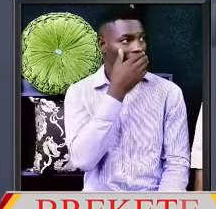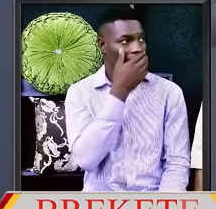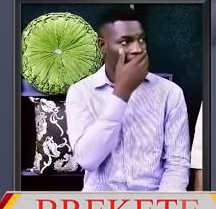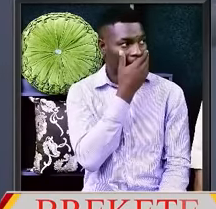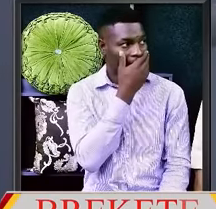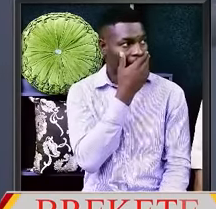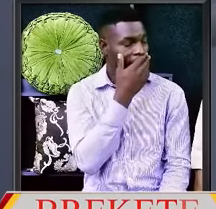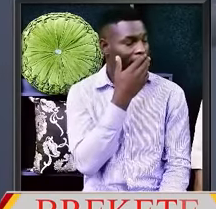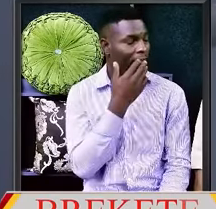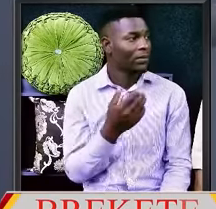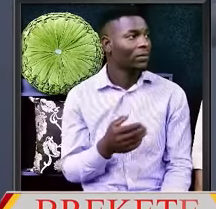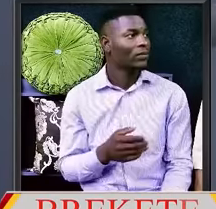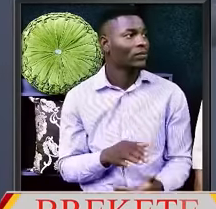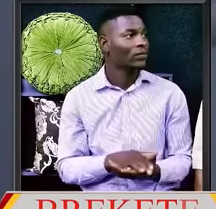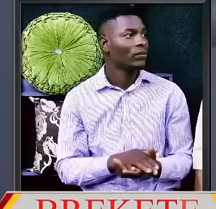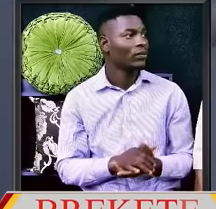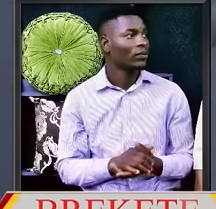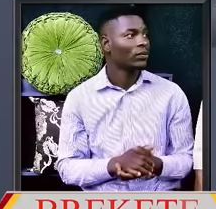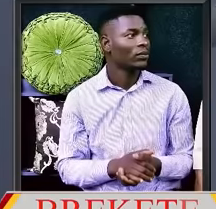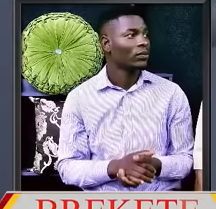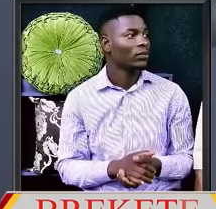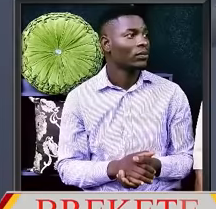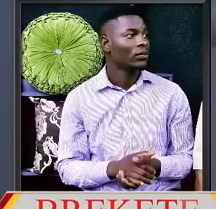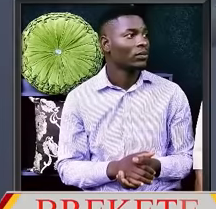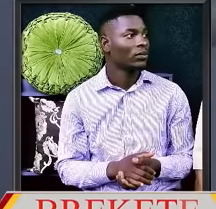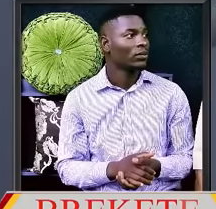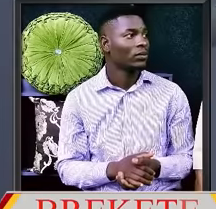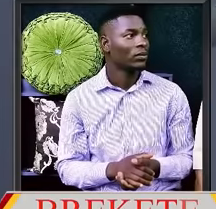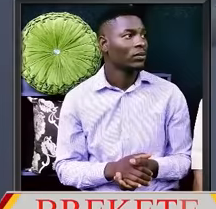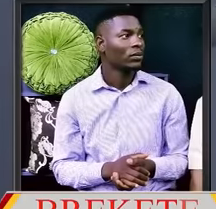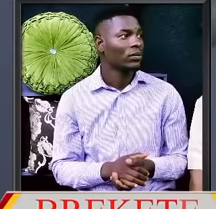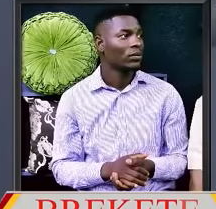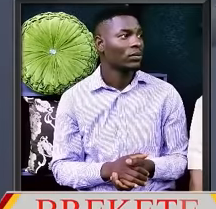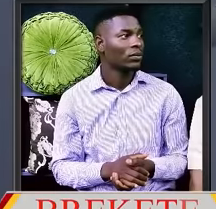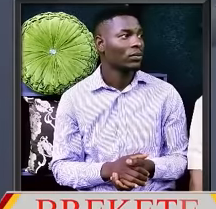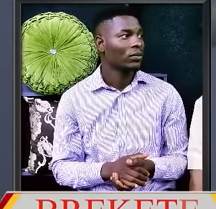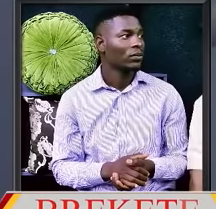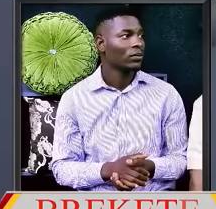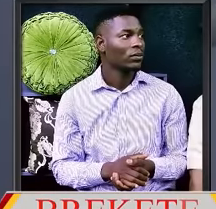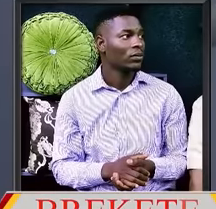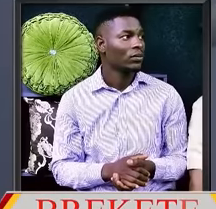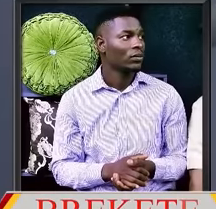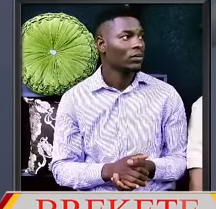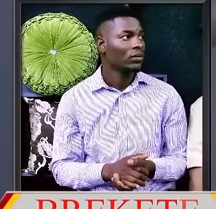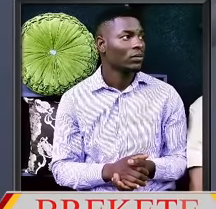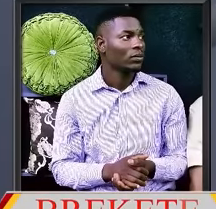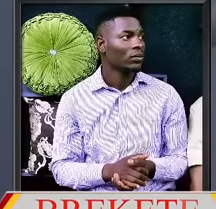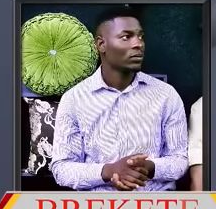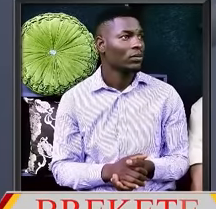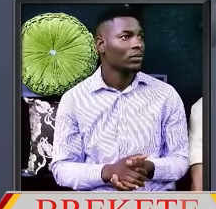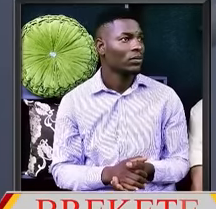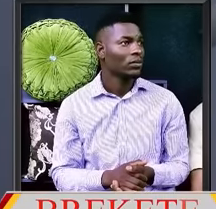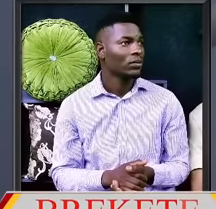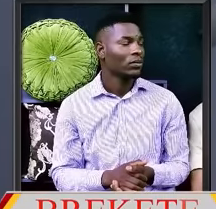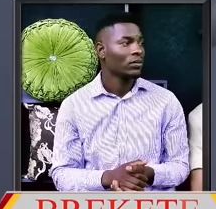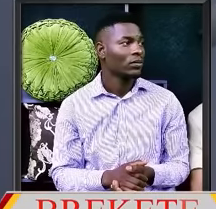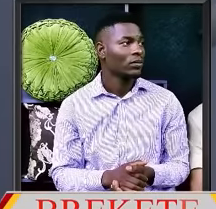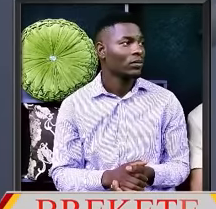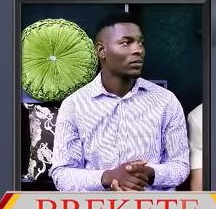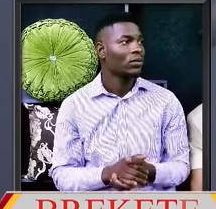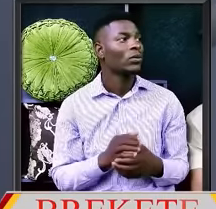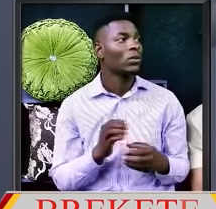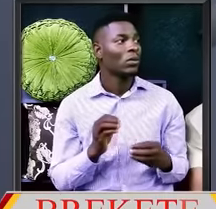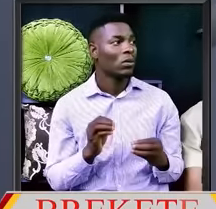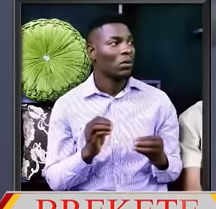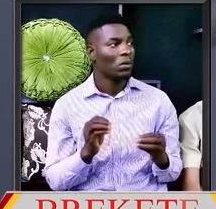that happened. You know, understand me? Mm-hmm. I want to tell the papa say, I'm very, very sorry. Mm-hmm. Because Mr. Man, I follow push now for the first time.